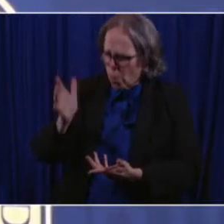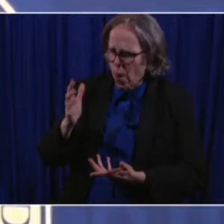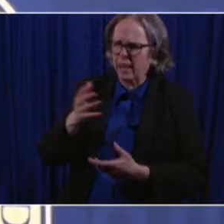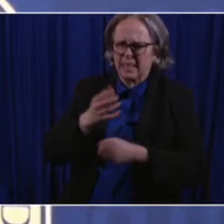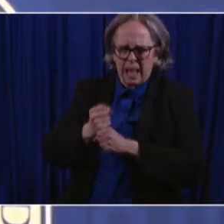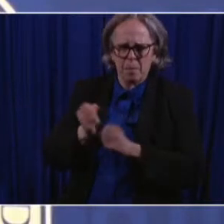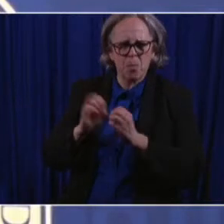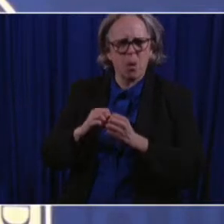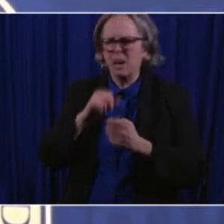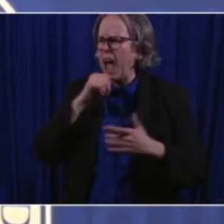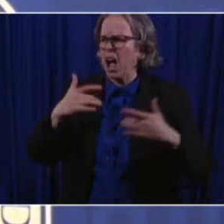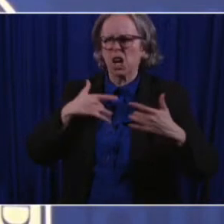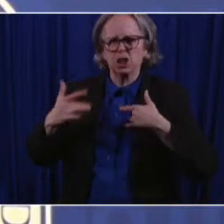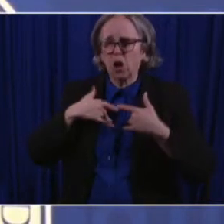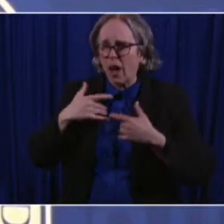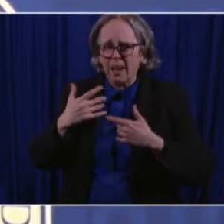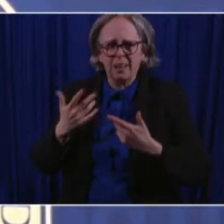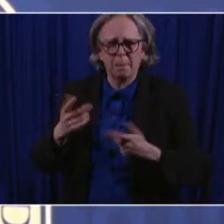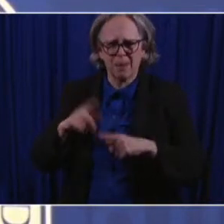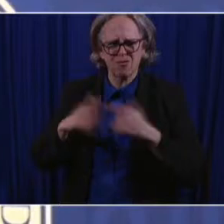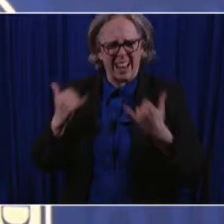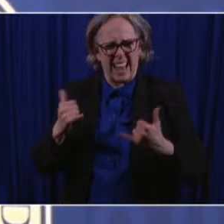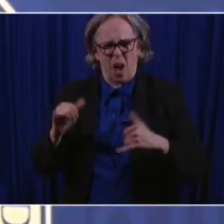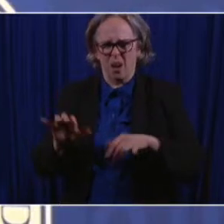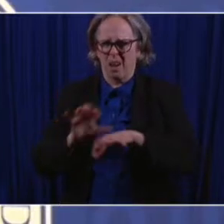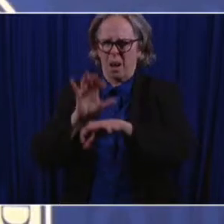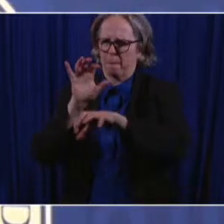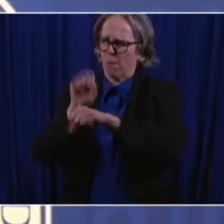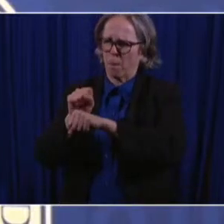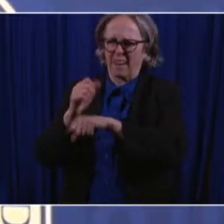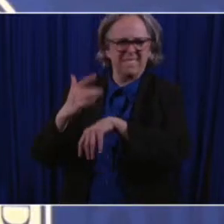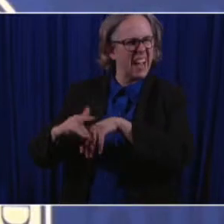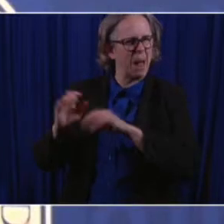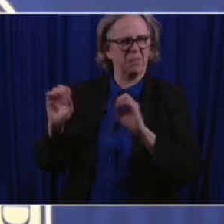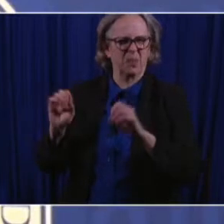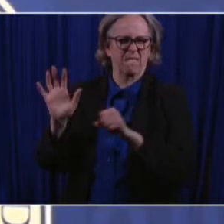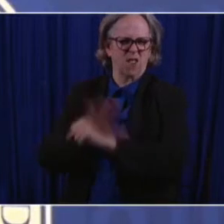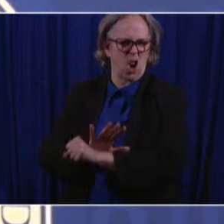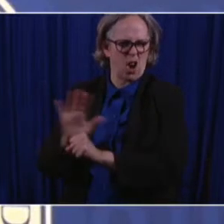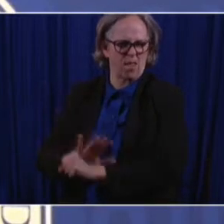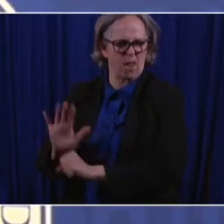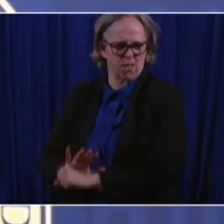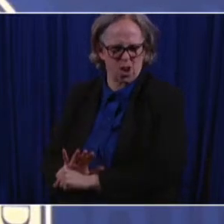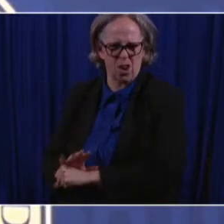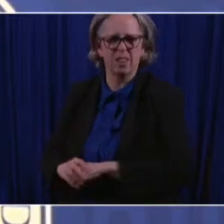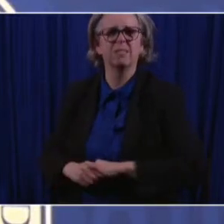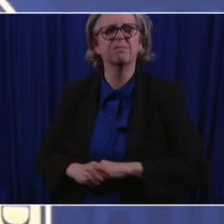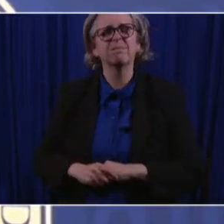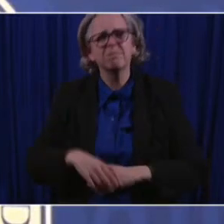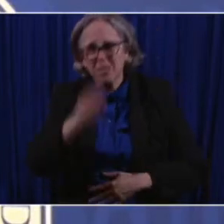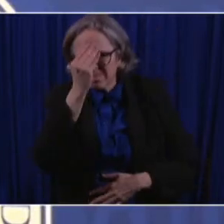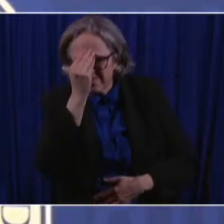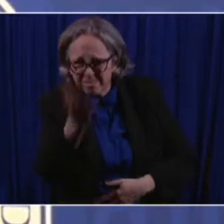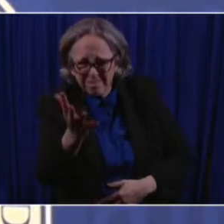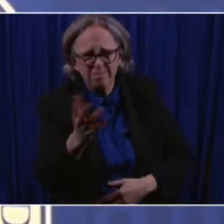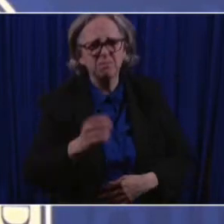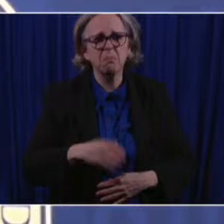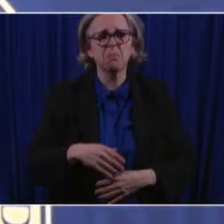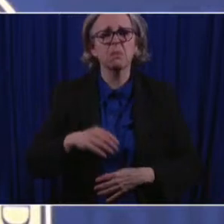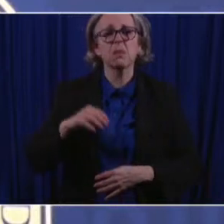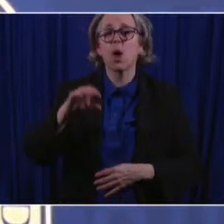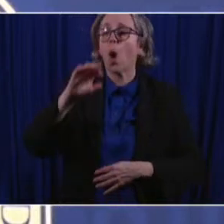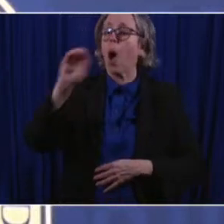there's no concern there. To your point, again, we understand barriers. The Ohio Department of Health has loaned